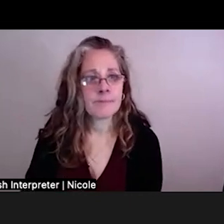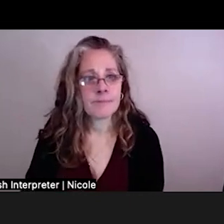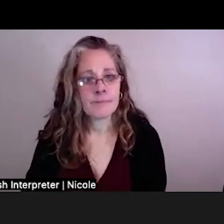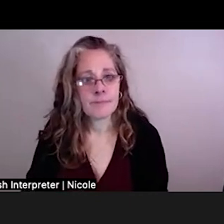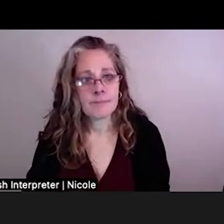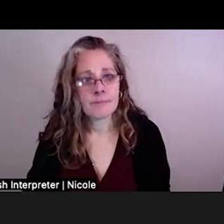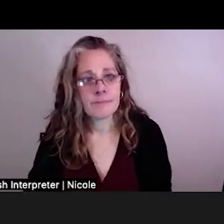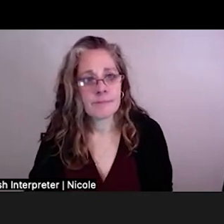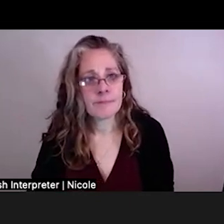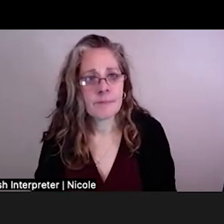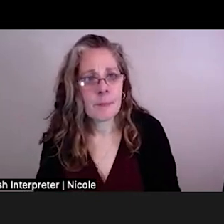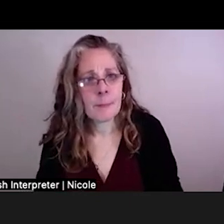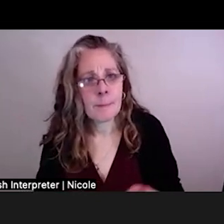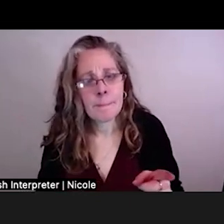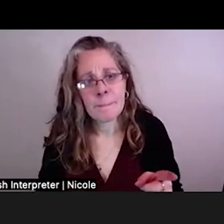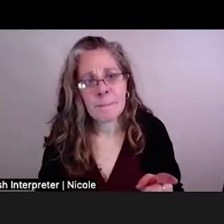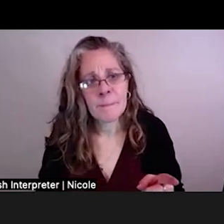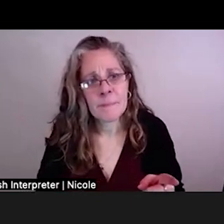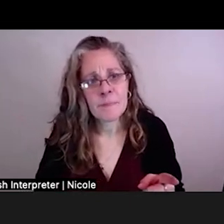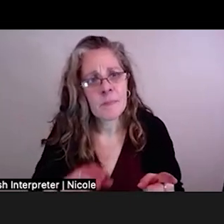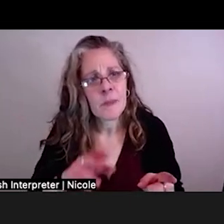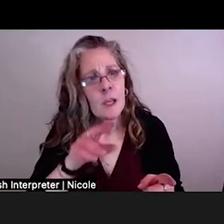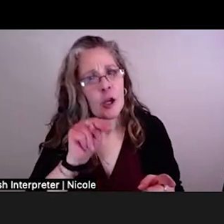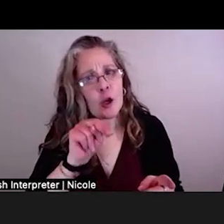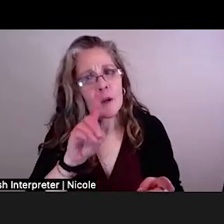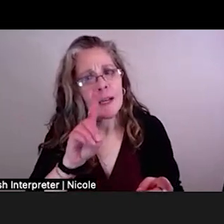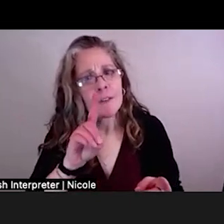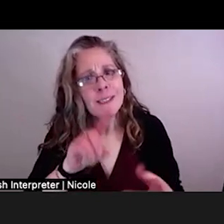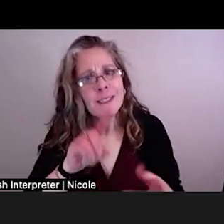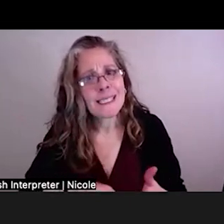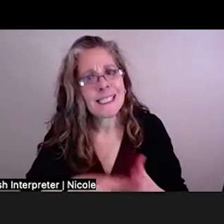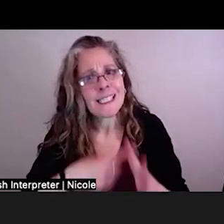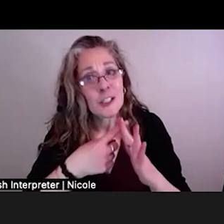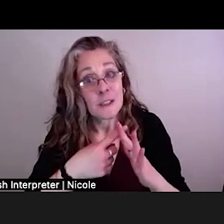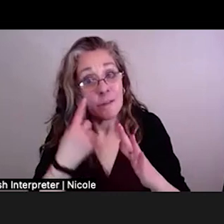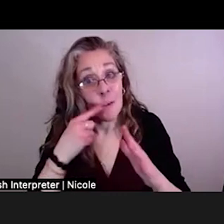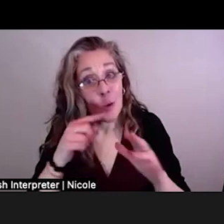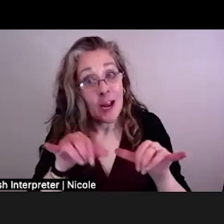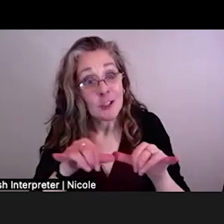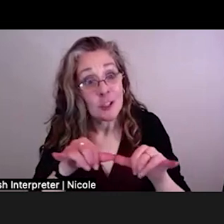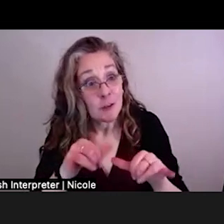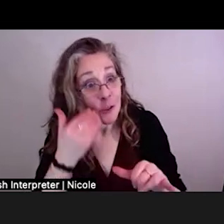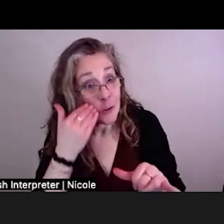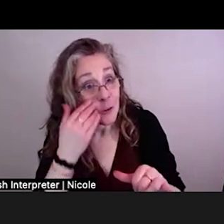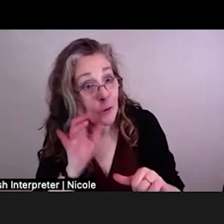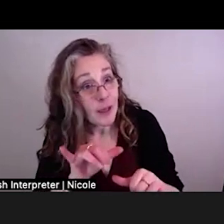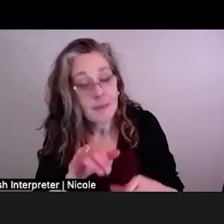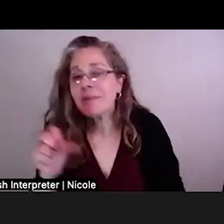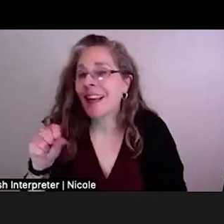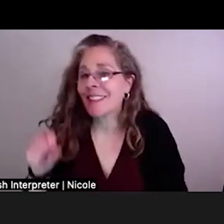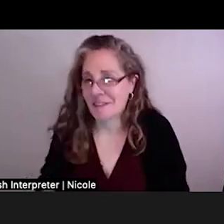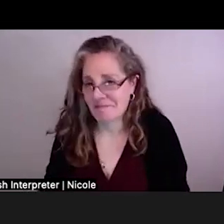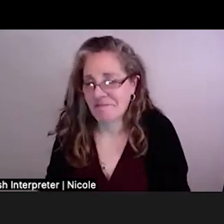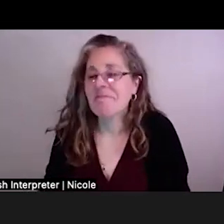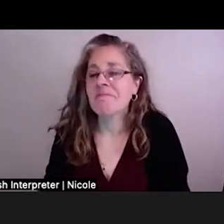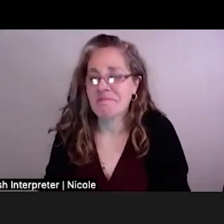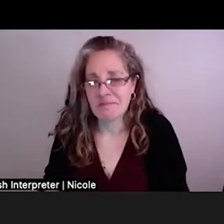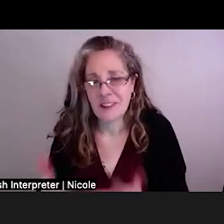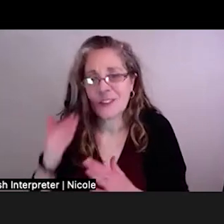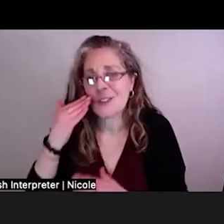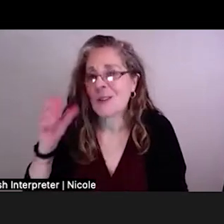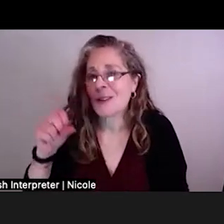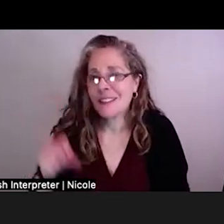Are you aware of the Neurodiversity Initiative in engineering? Yes, Great. Yeah. Spoken with Eric a lot. Yeah, That's great.